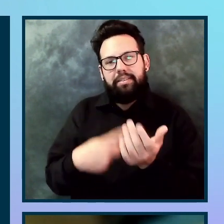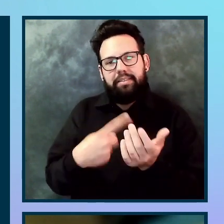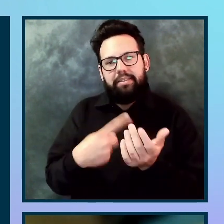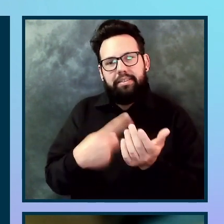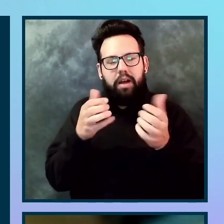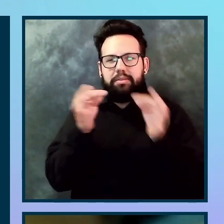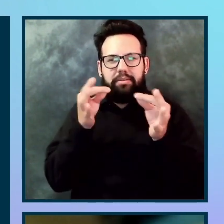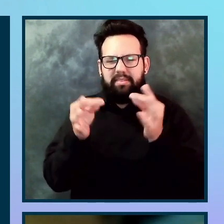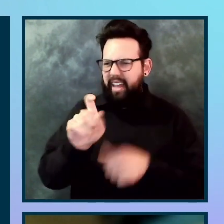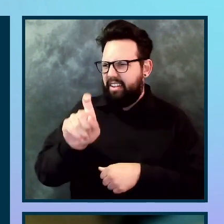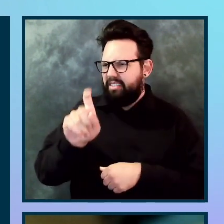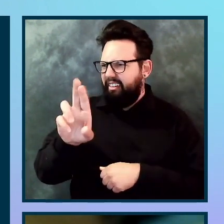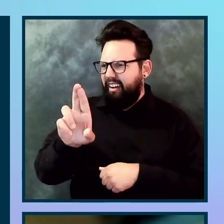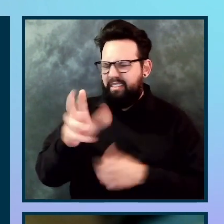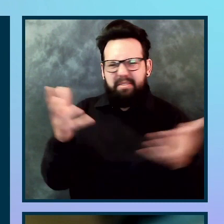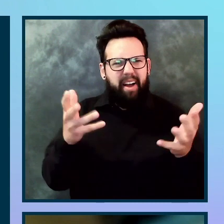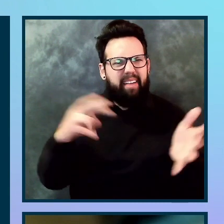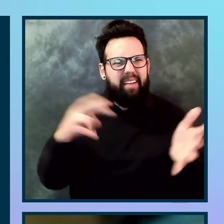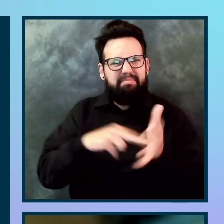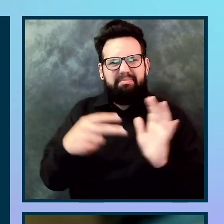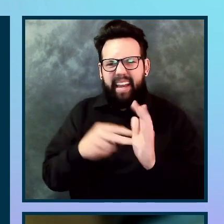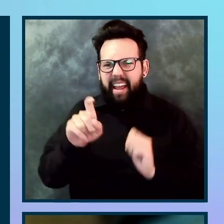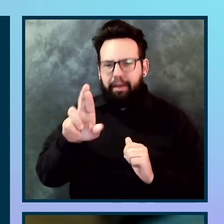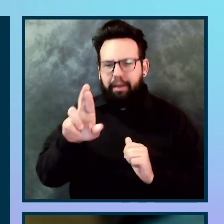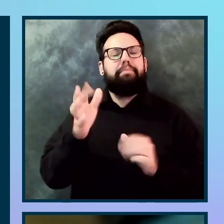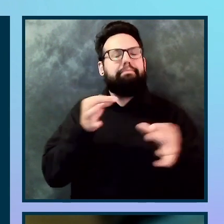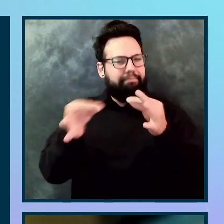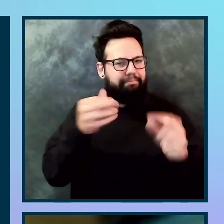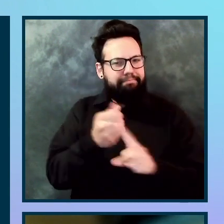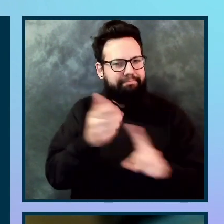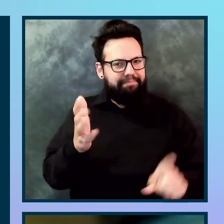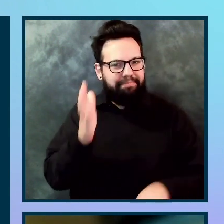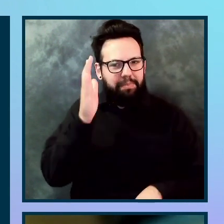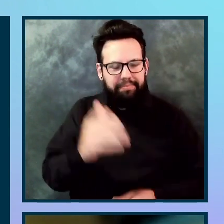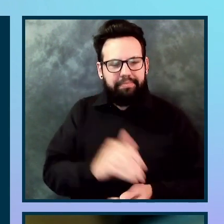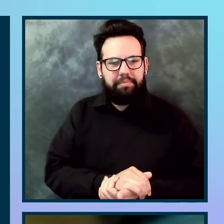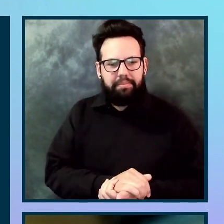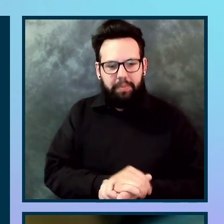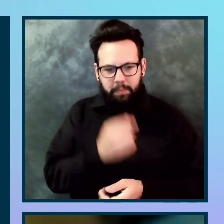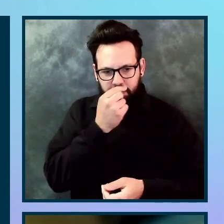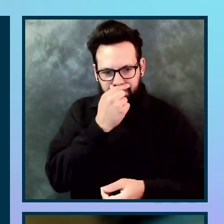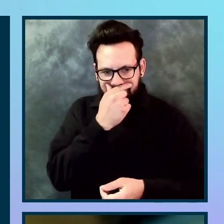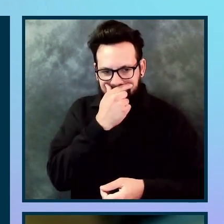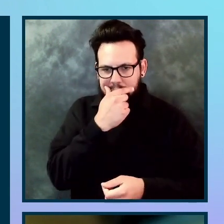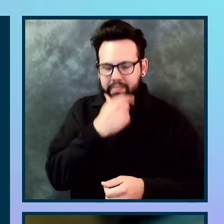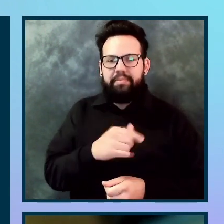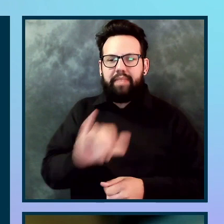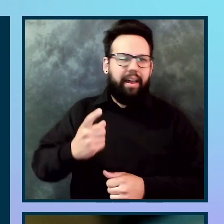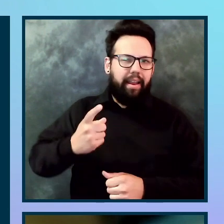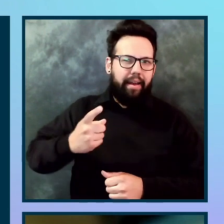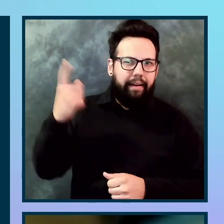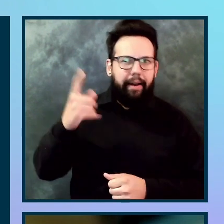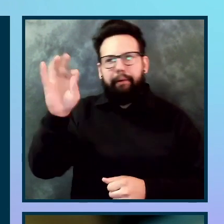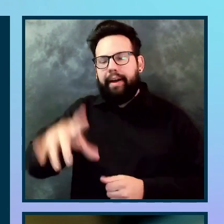what XR is. So there is a big question in the industry in immersive